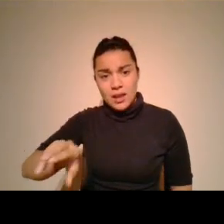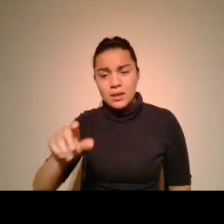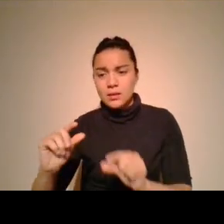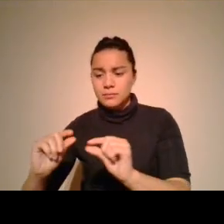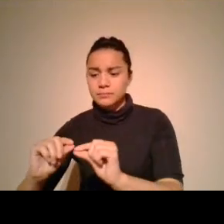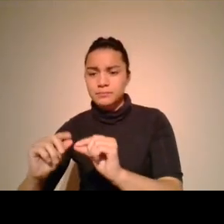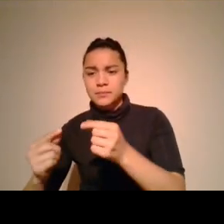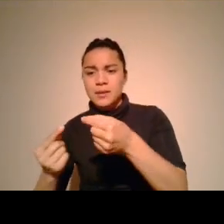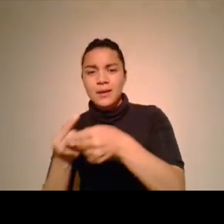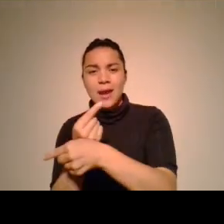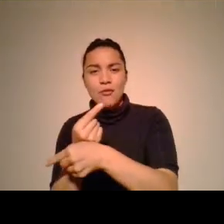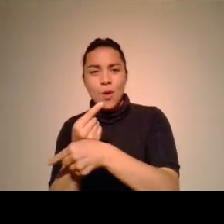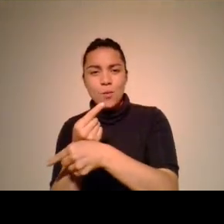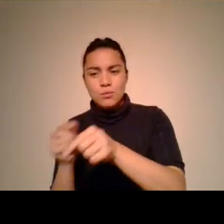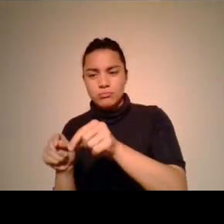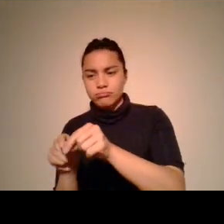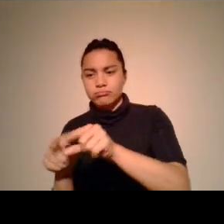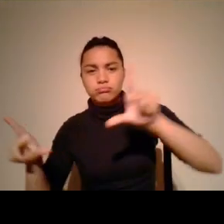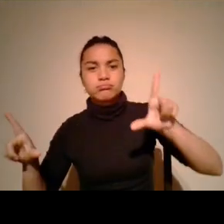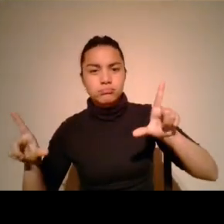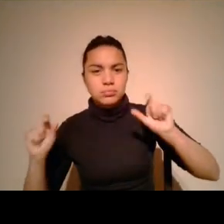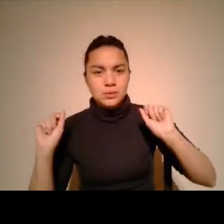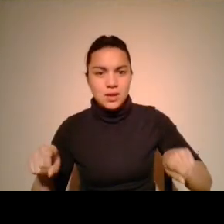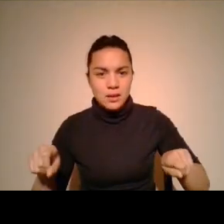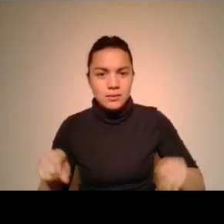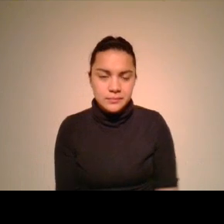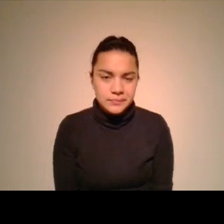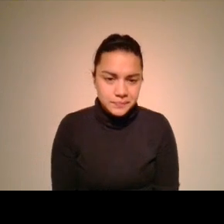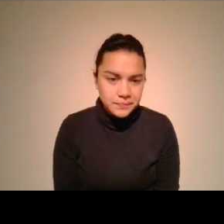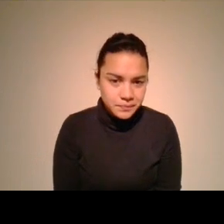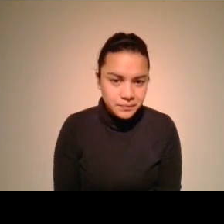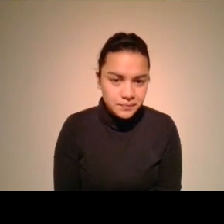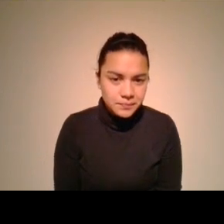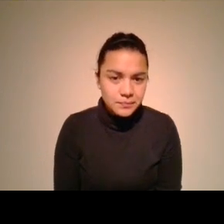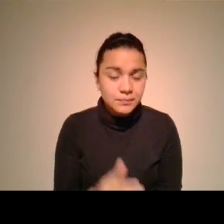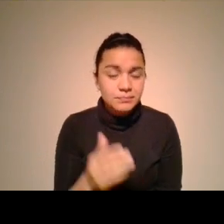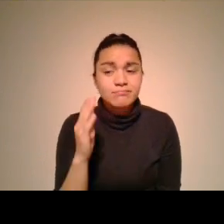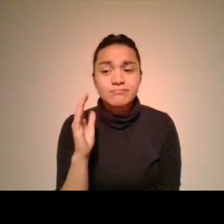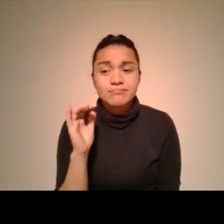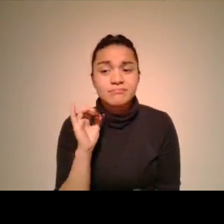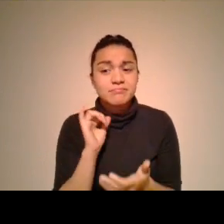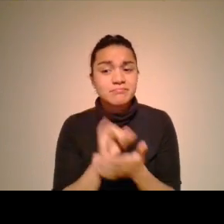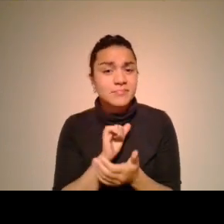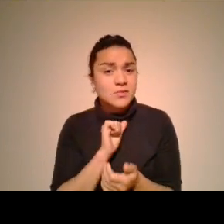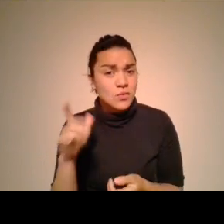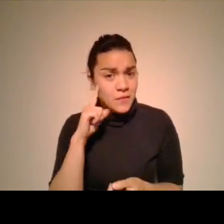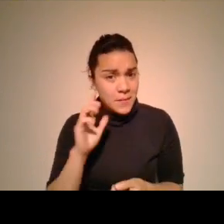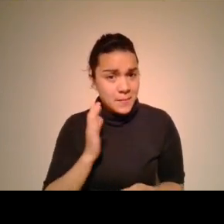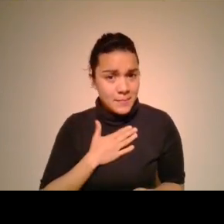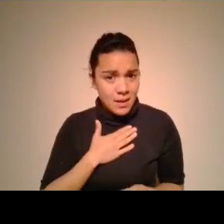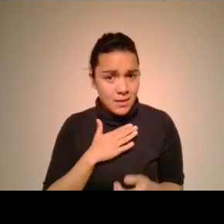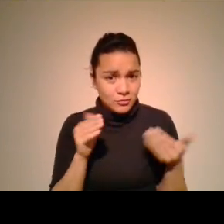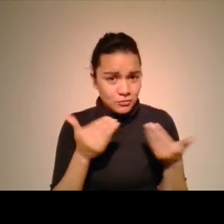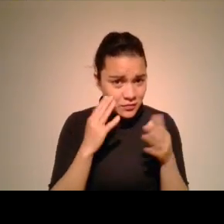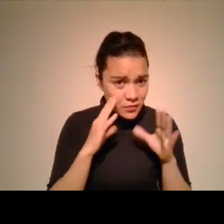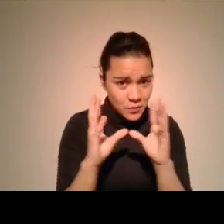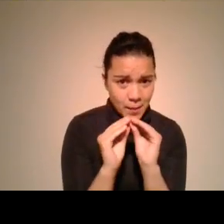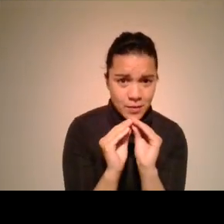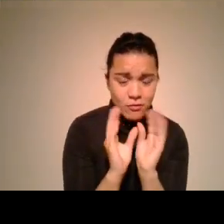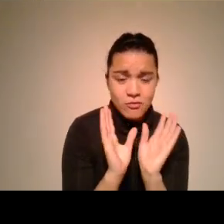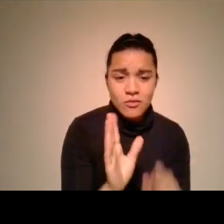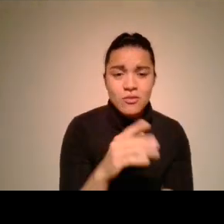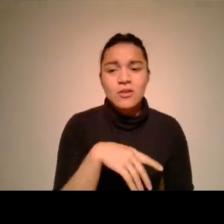you to make it bigger. Okay, so that's all the introduction. And without further ado, I'd like to introduce Tyler